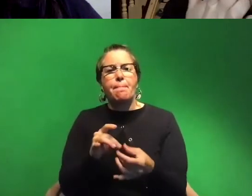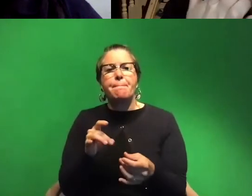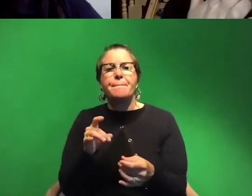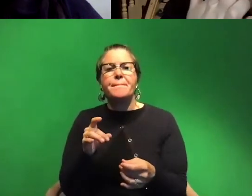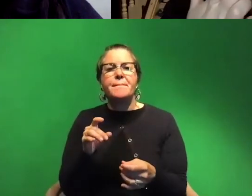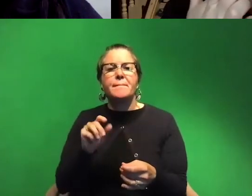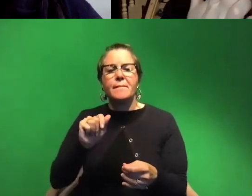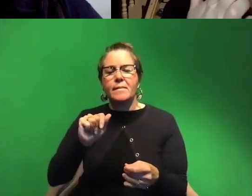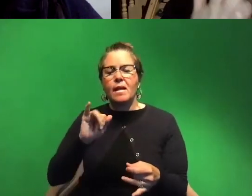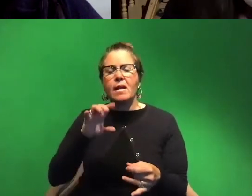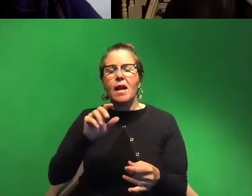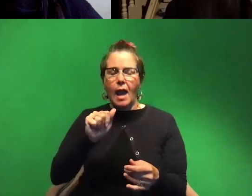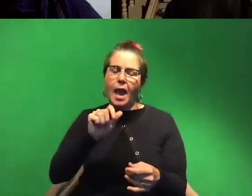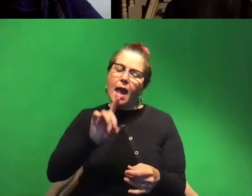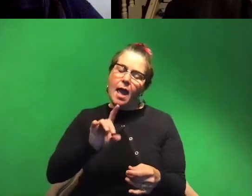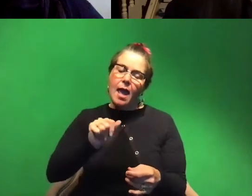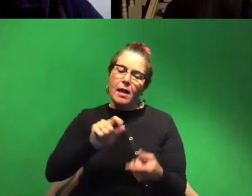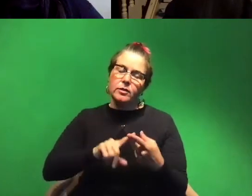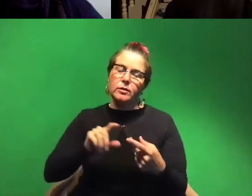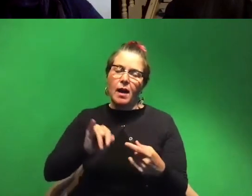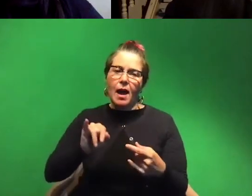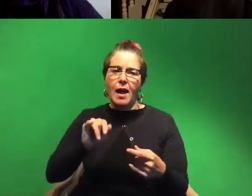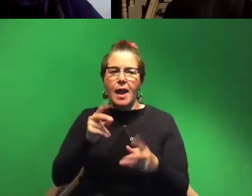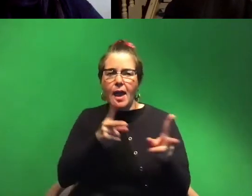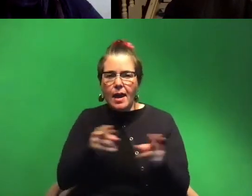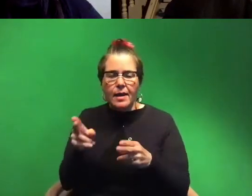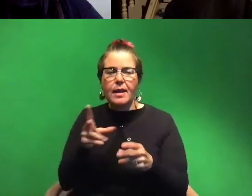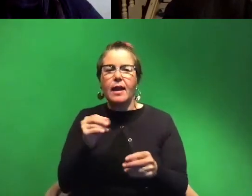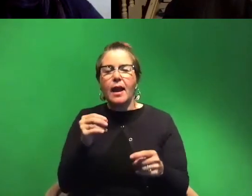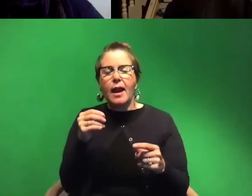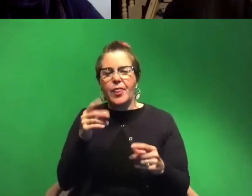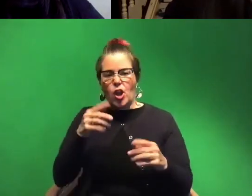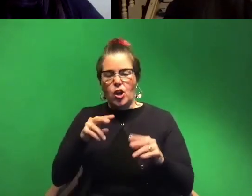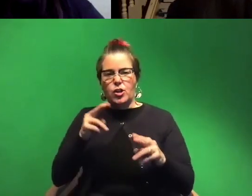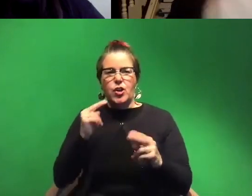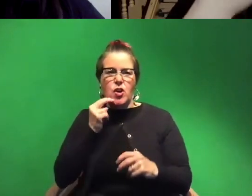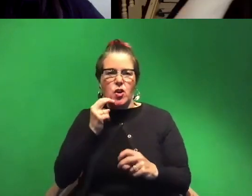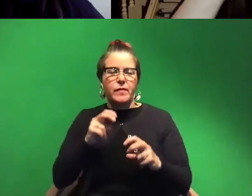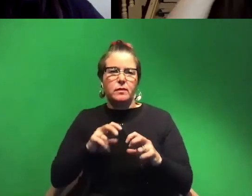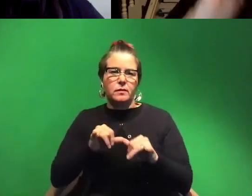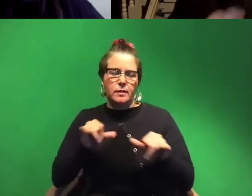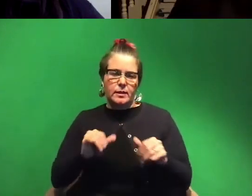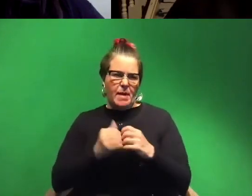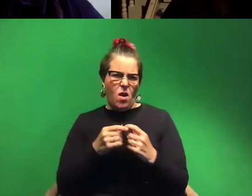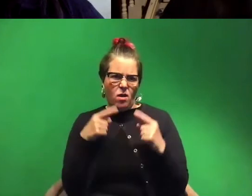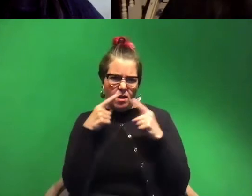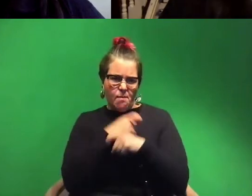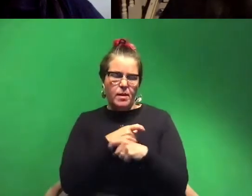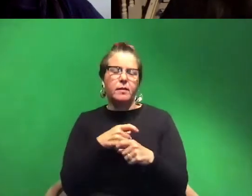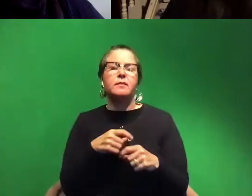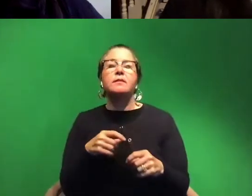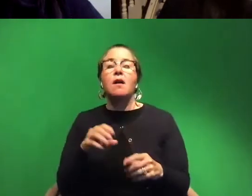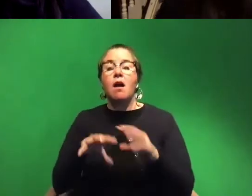I editing, which we can talk about a little bit more, and the complexity of their nervous system. So, you know, in the